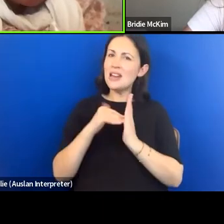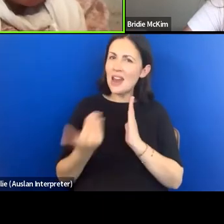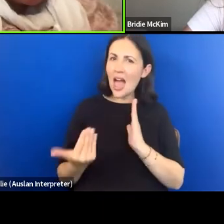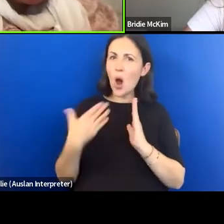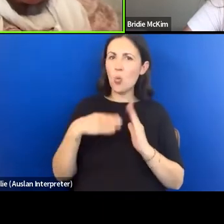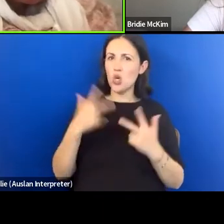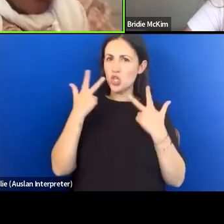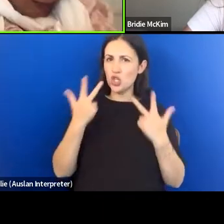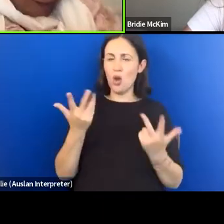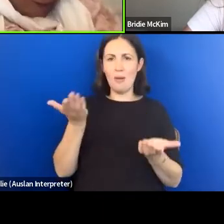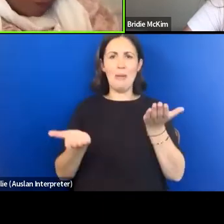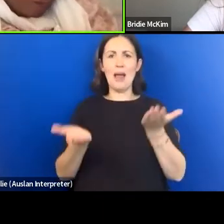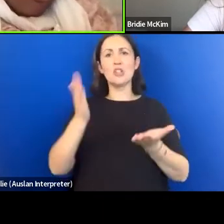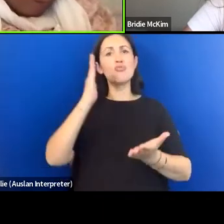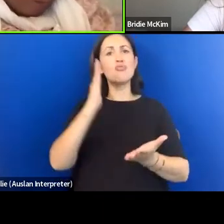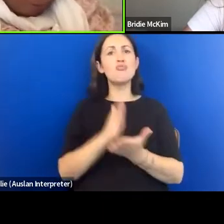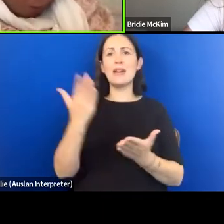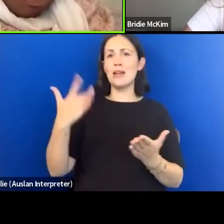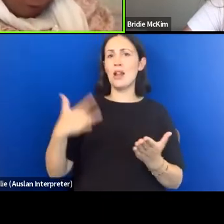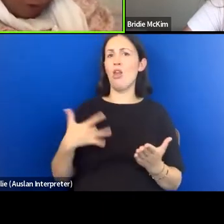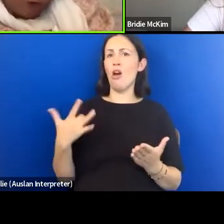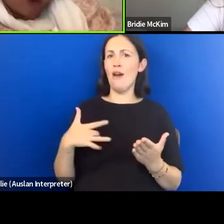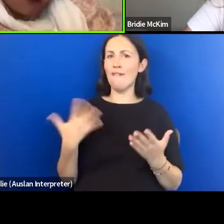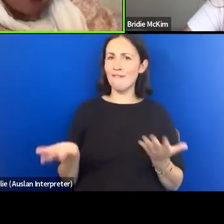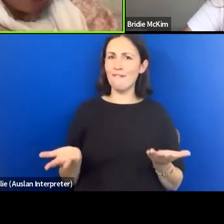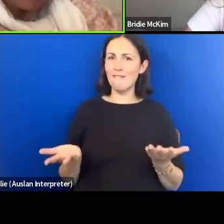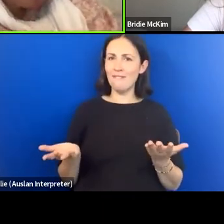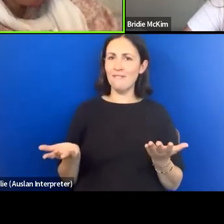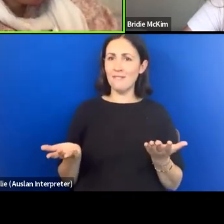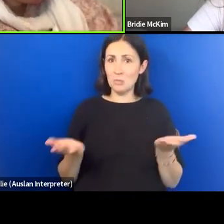best medium for